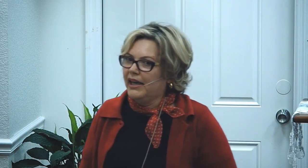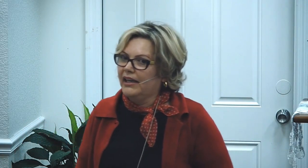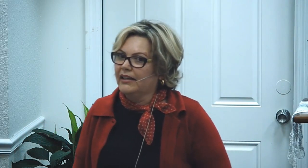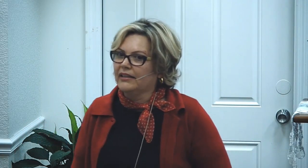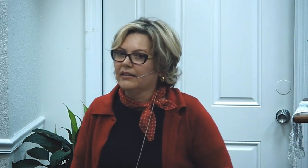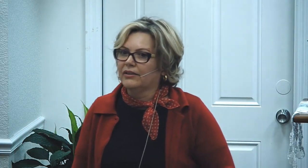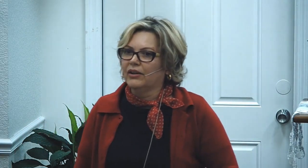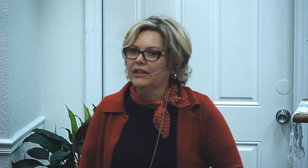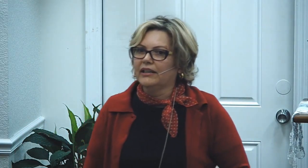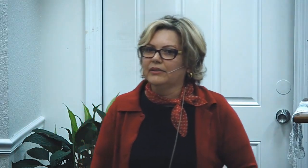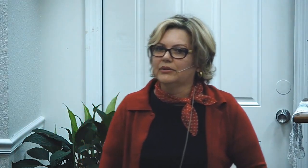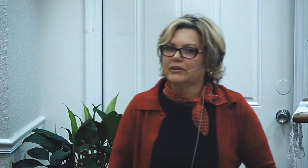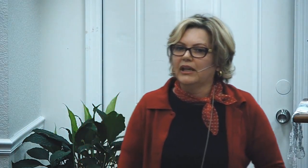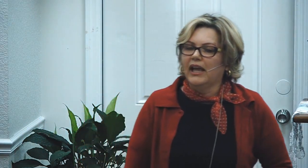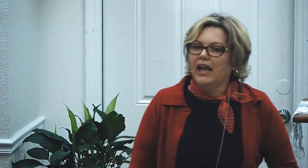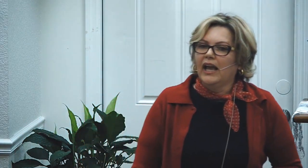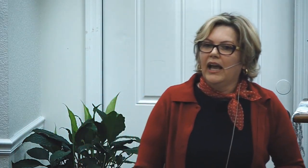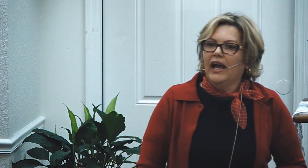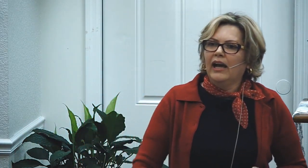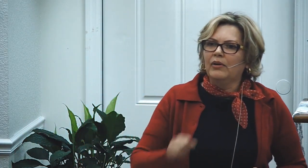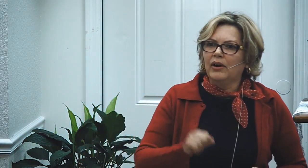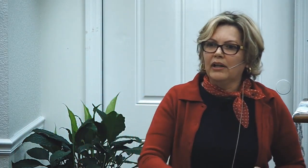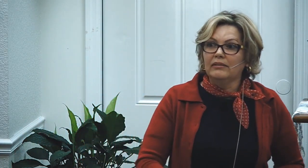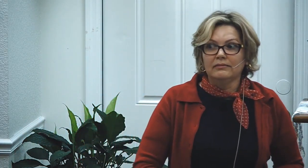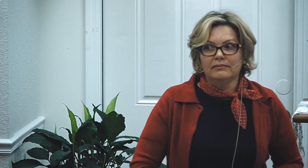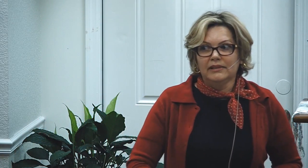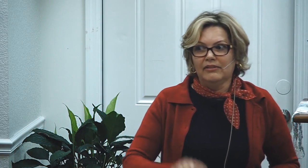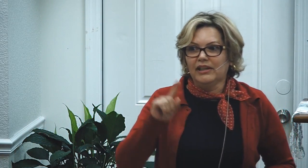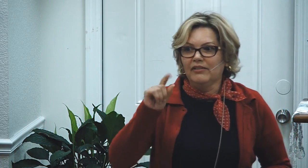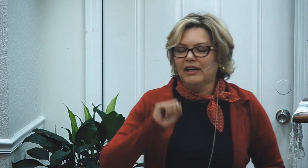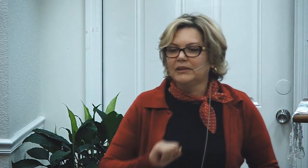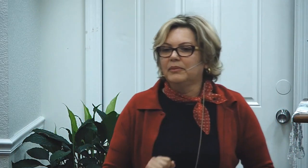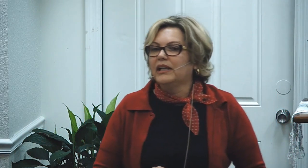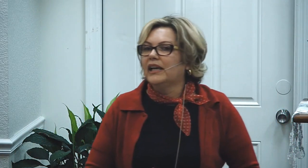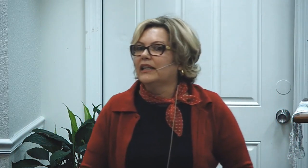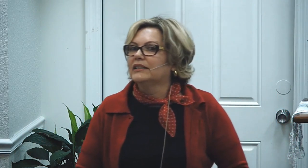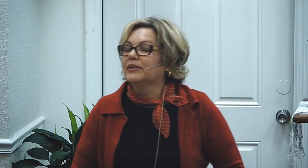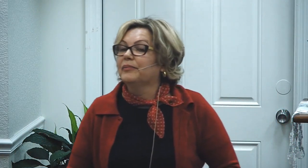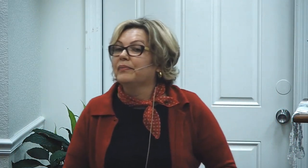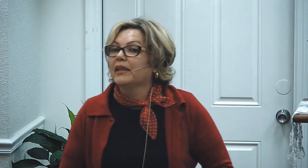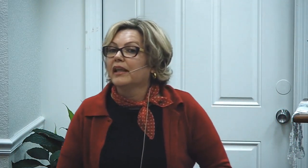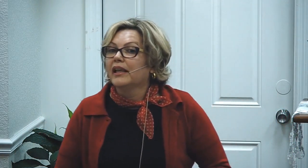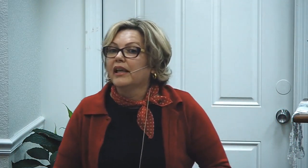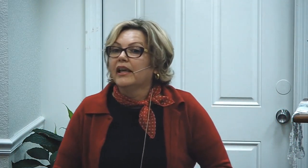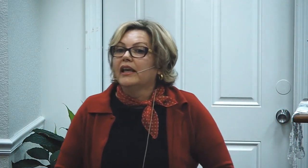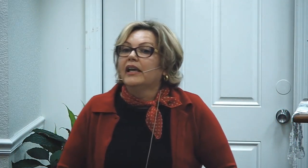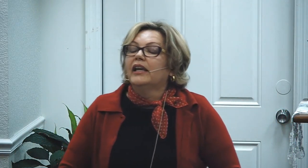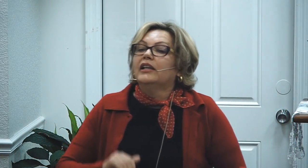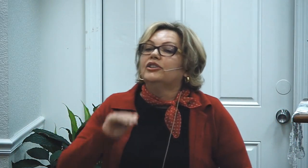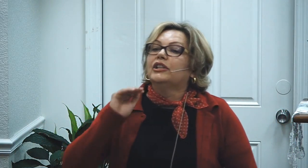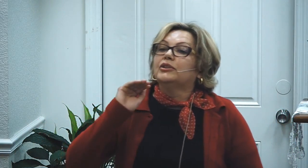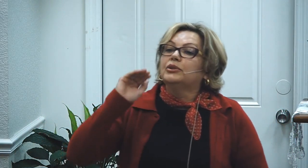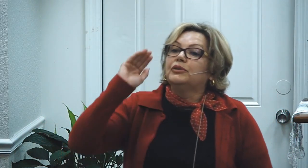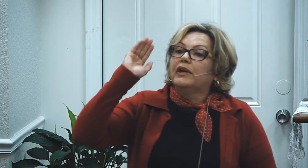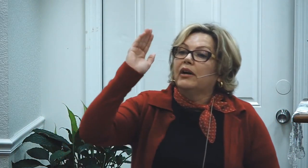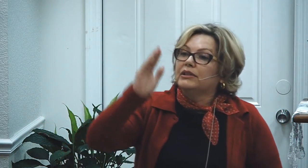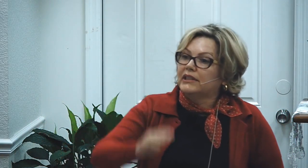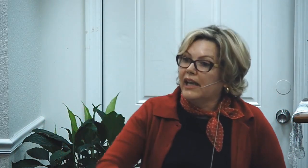alive. Amen. Glory to God. And now I want to know who is going to answer this